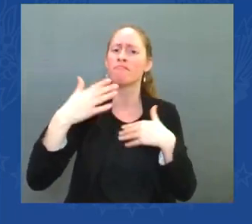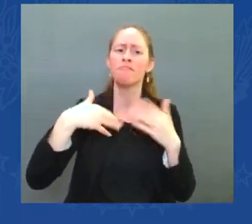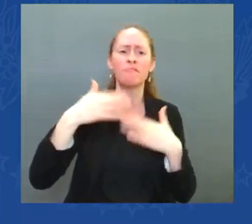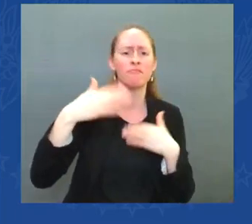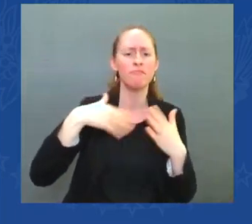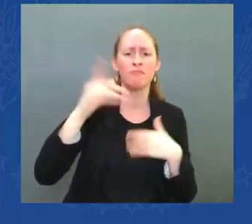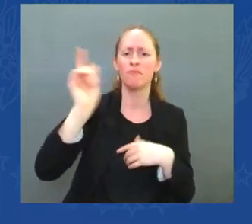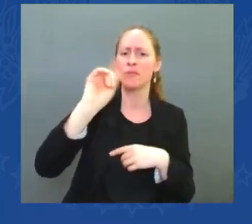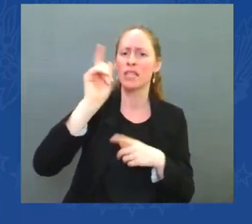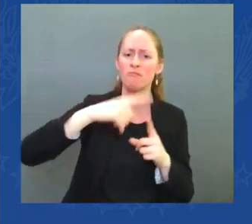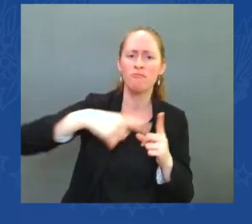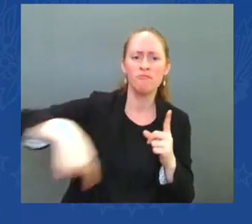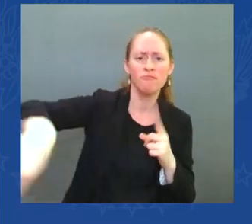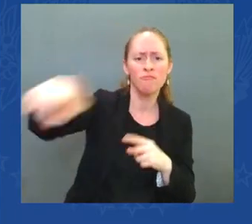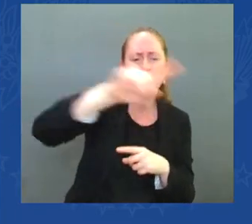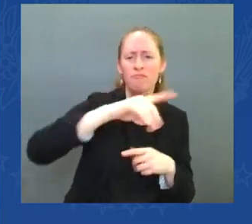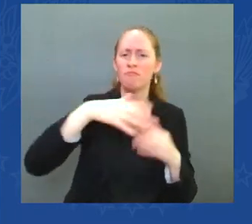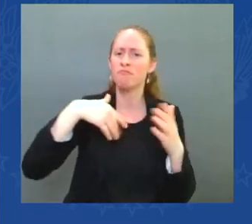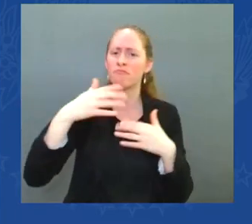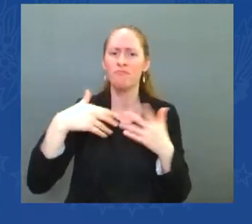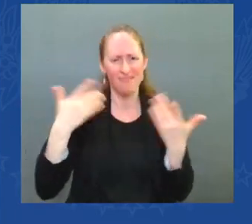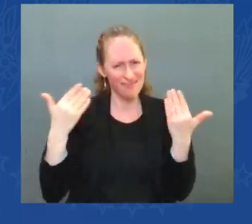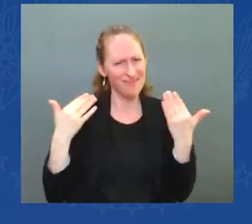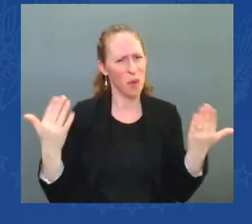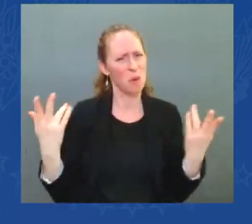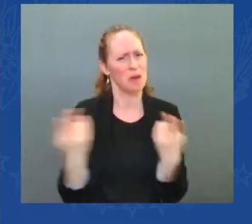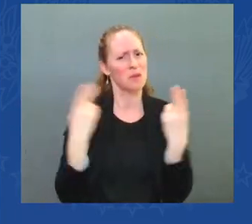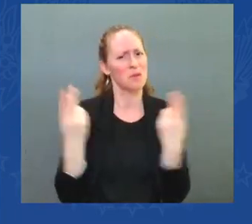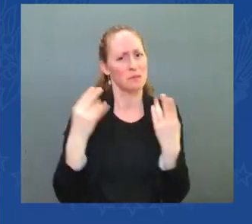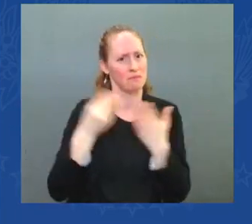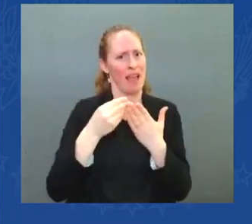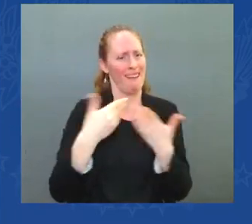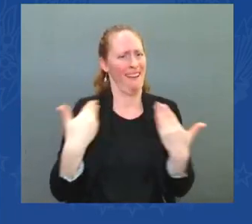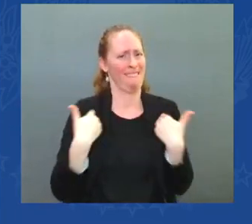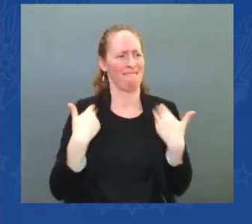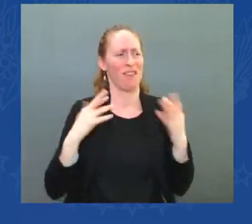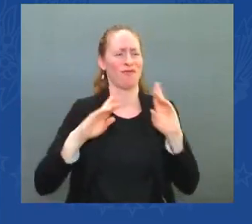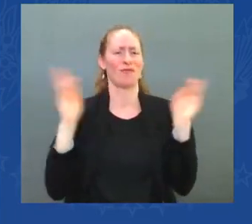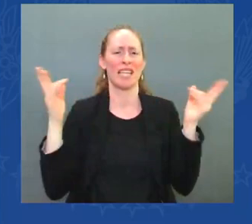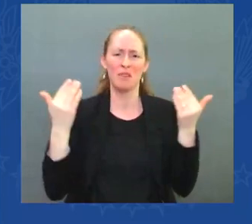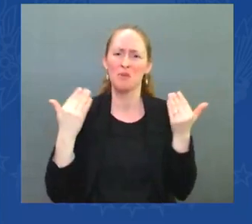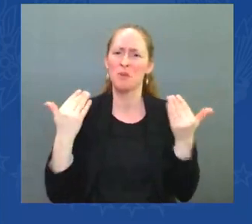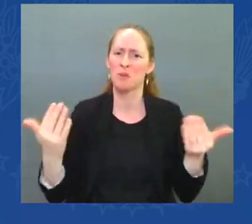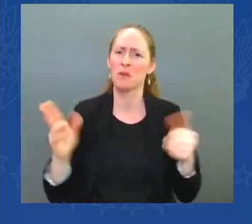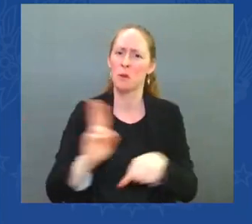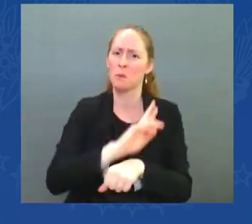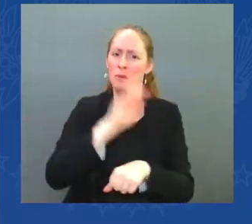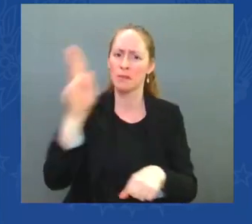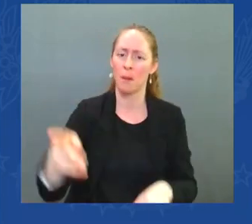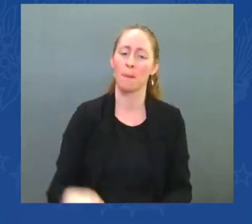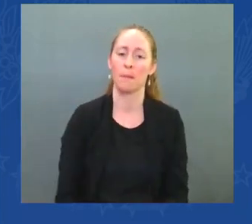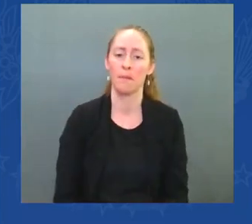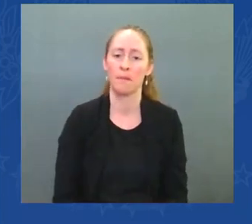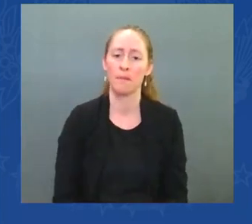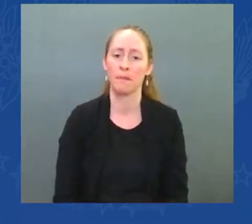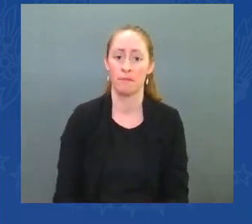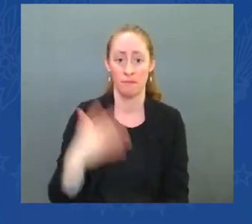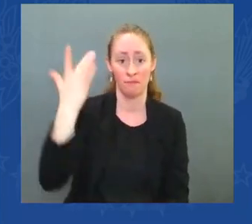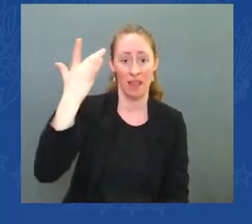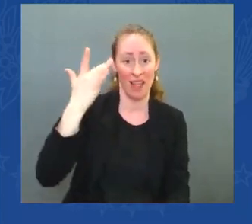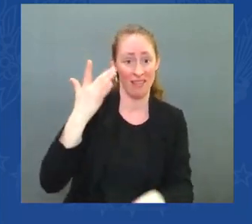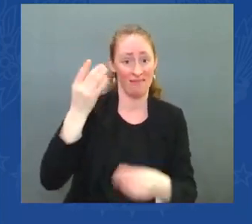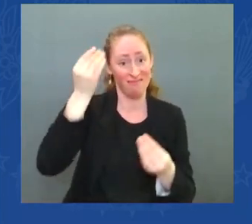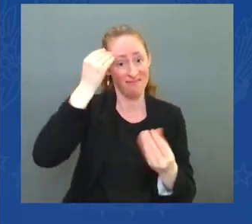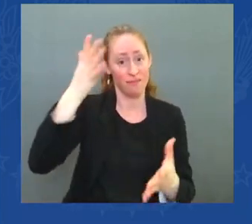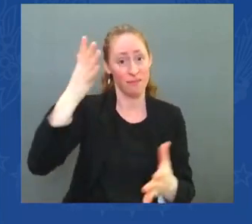more and do it quickly before the summer, when crime typically surges around America. So, we're pushing in